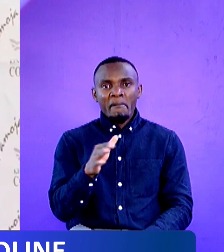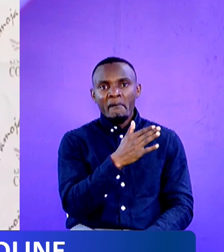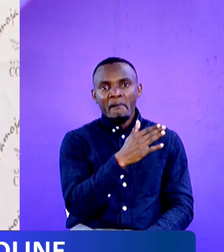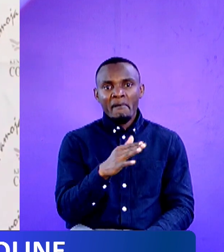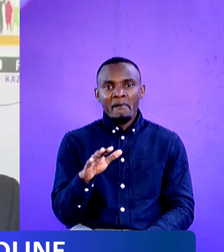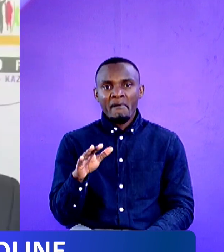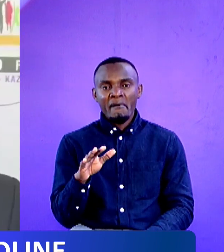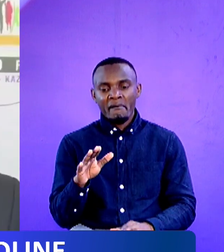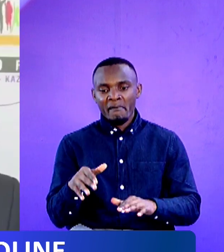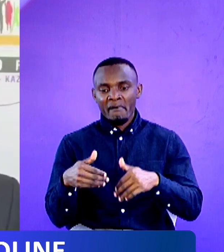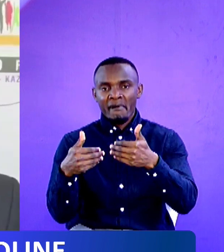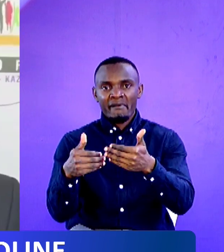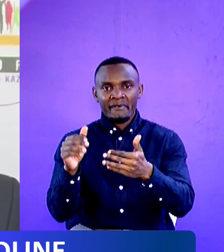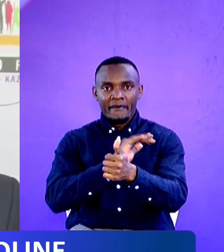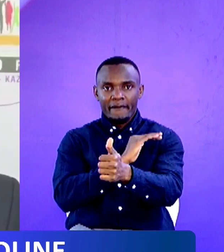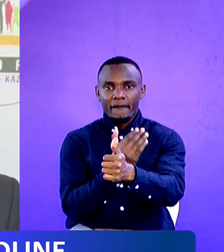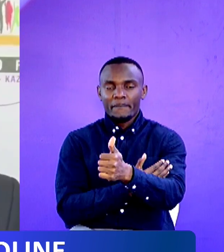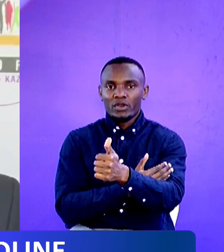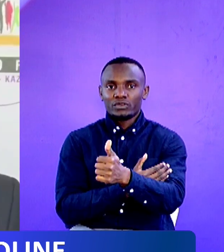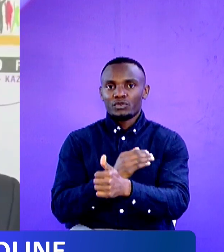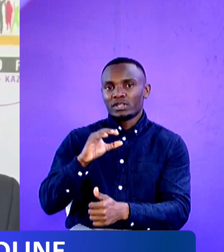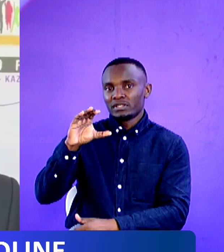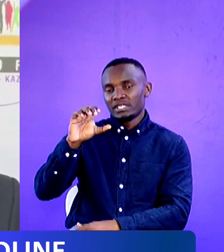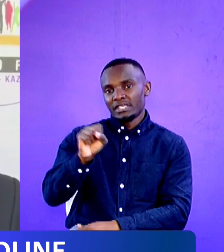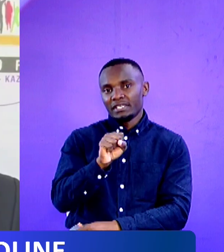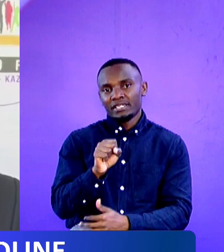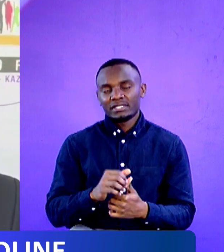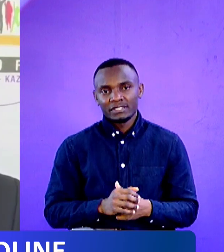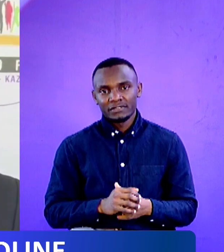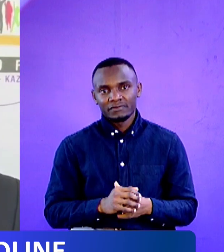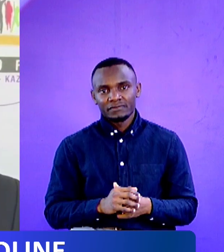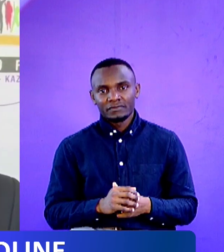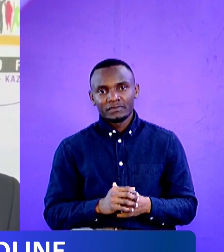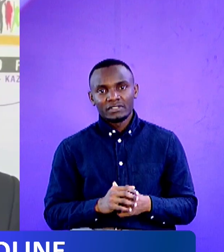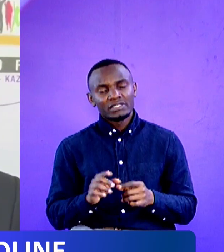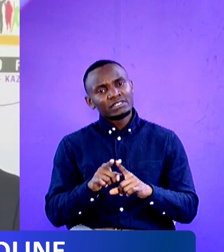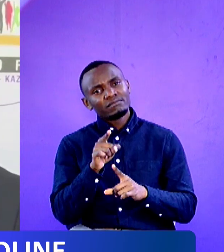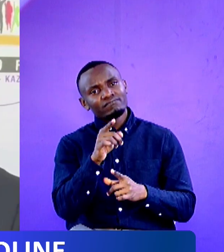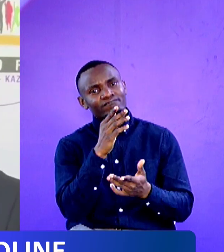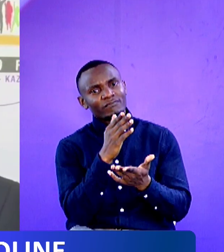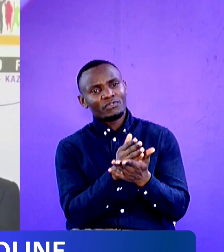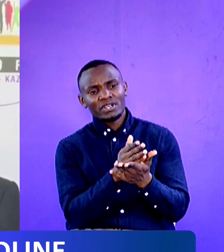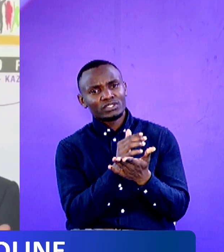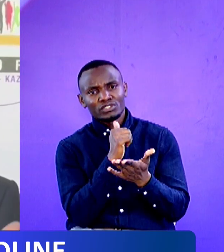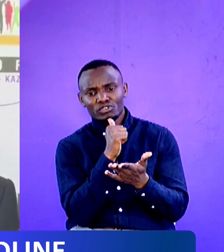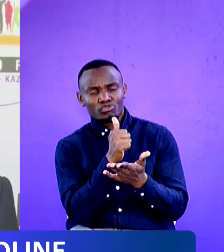cabinet secretary. The facts that are there are not genuine, and the fact that you take 2